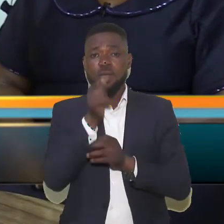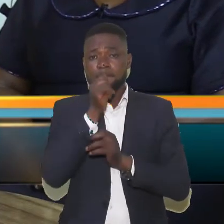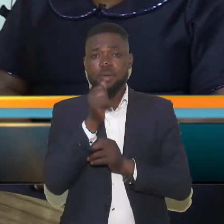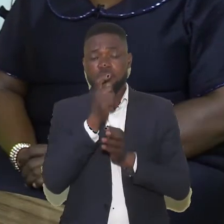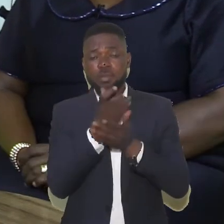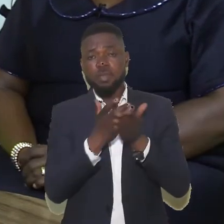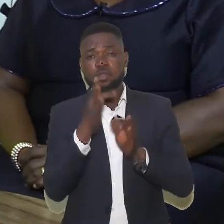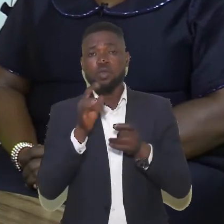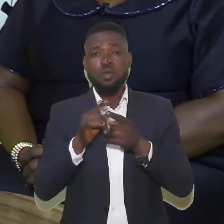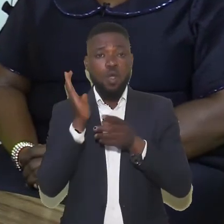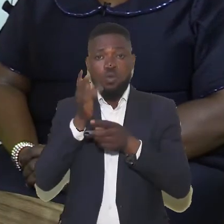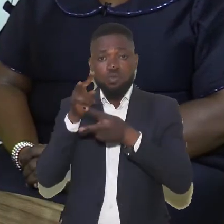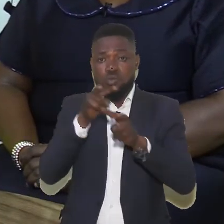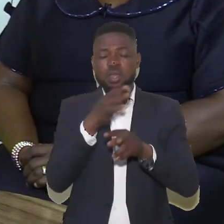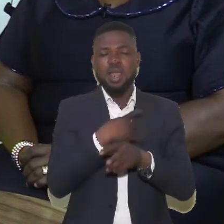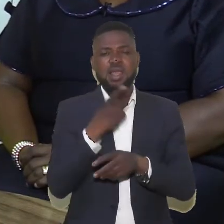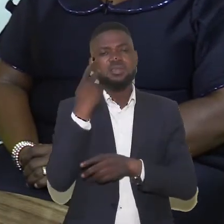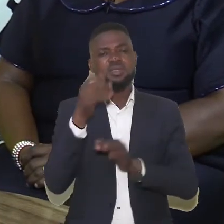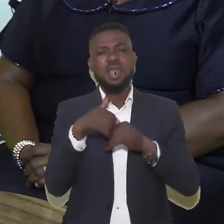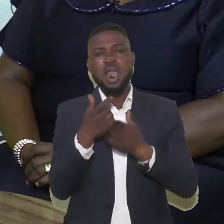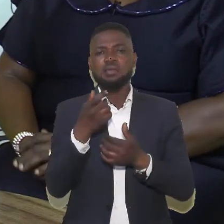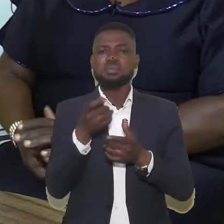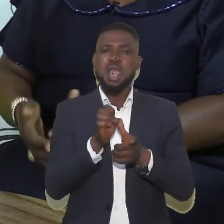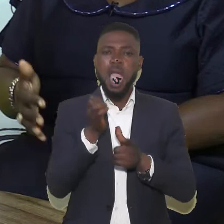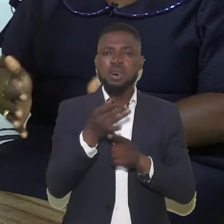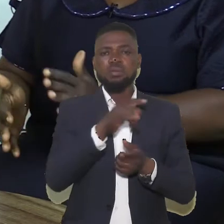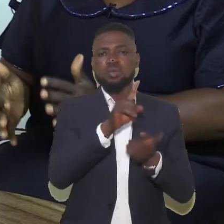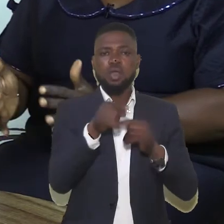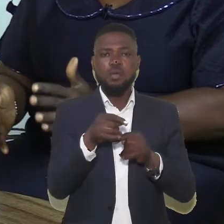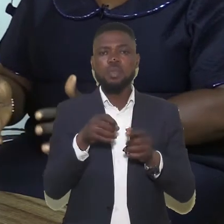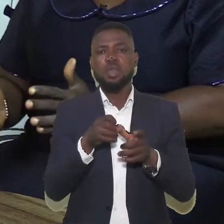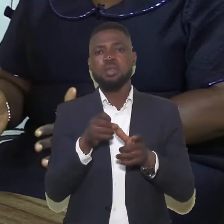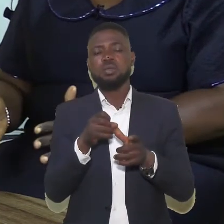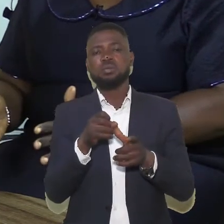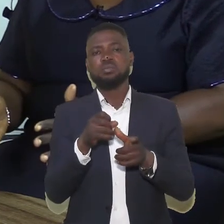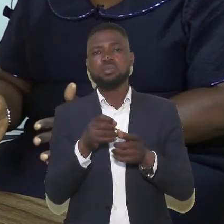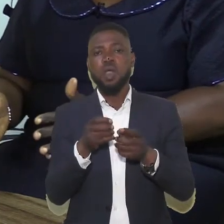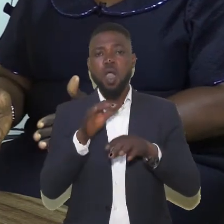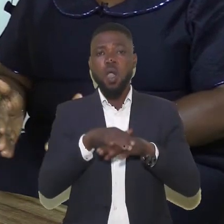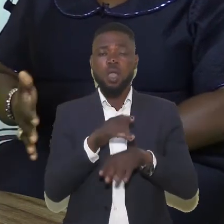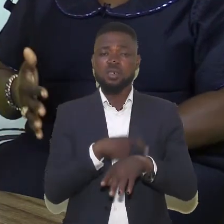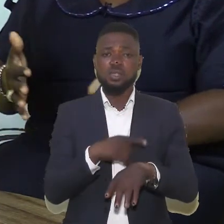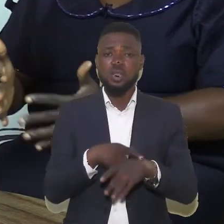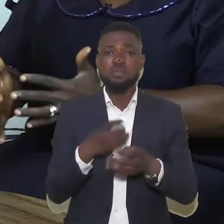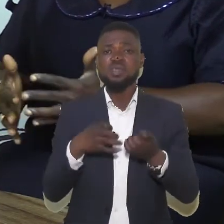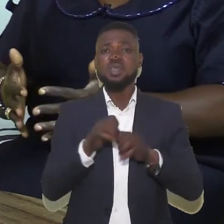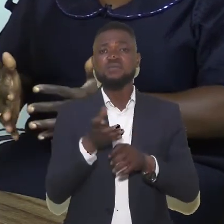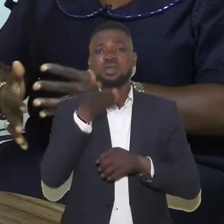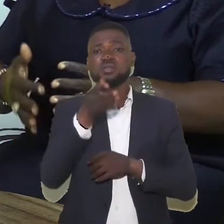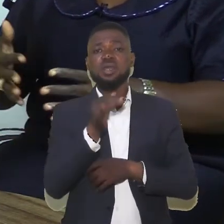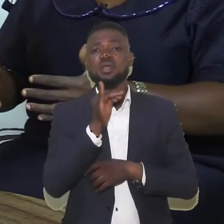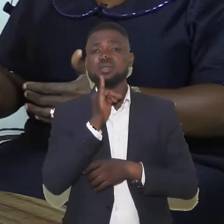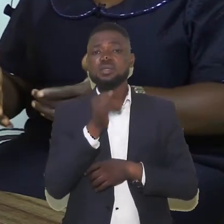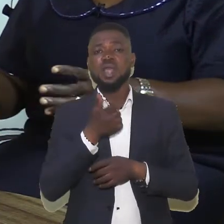look into this and see how either they are coming on alternate days, or if there is any way